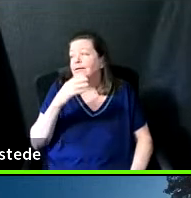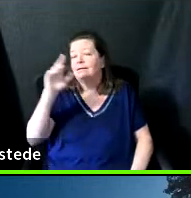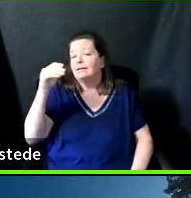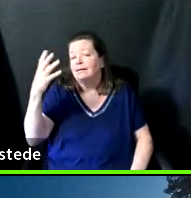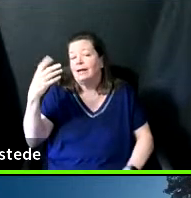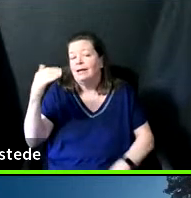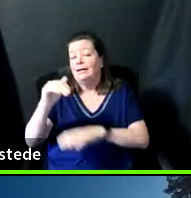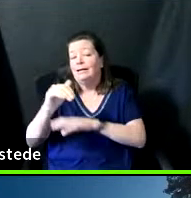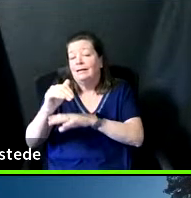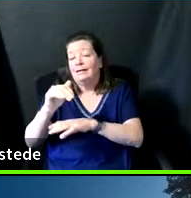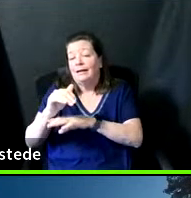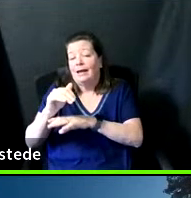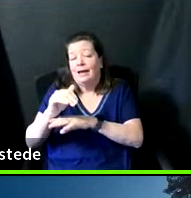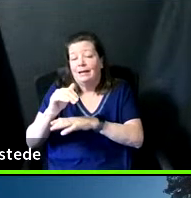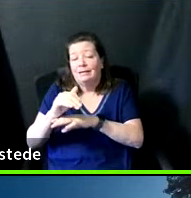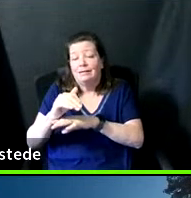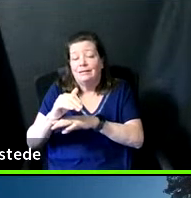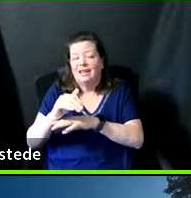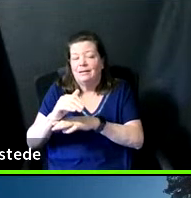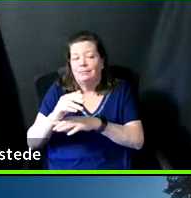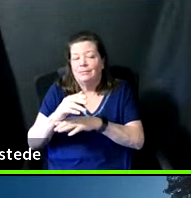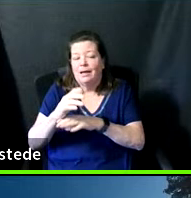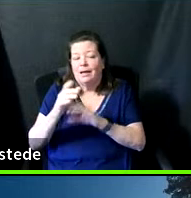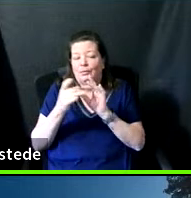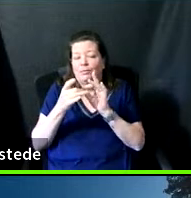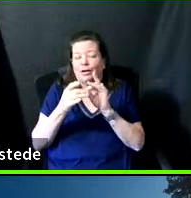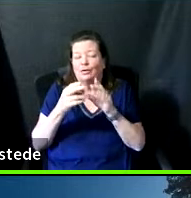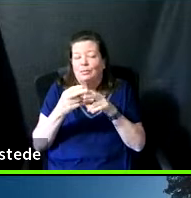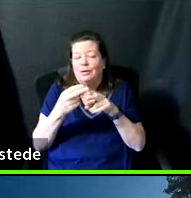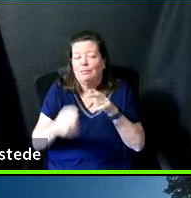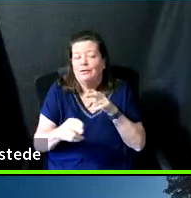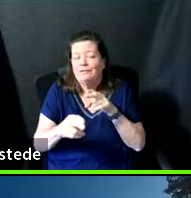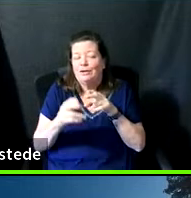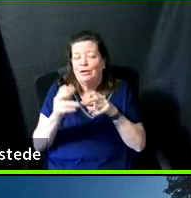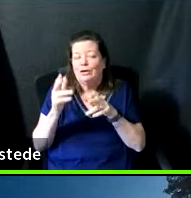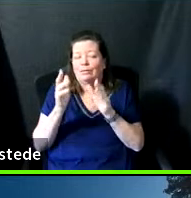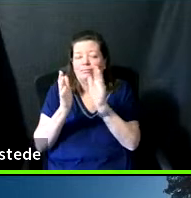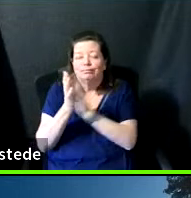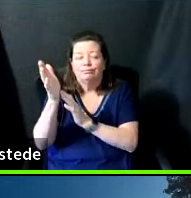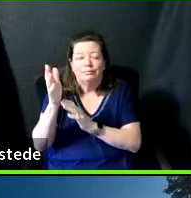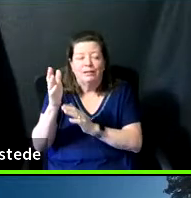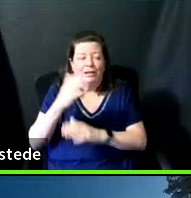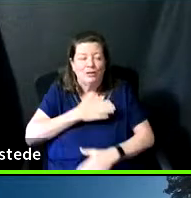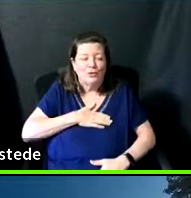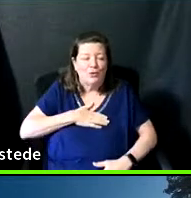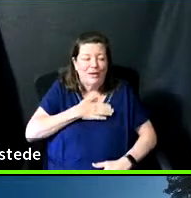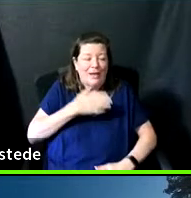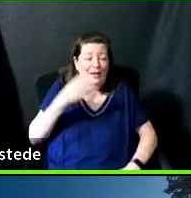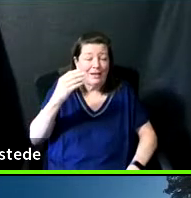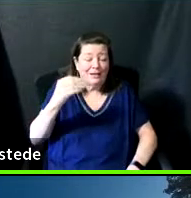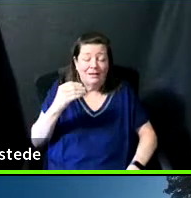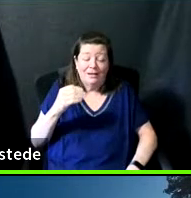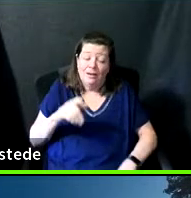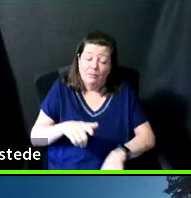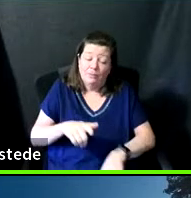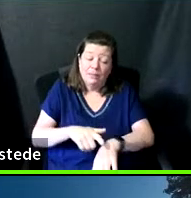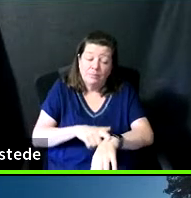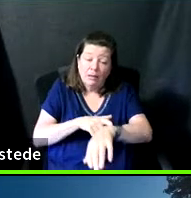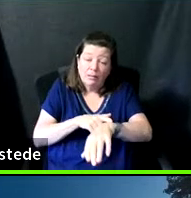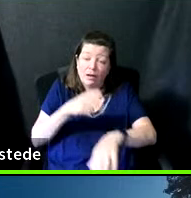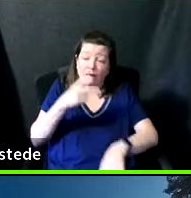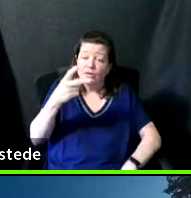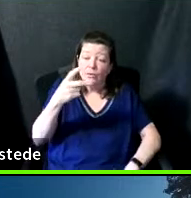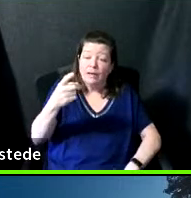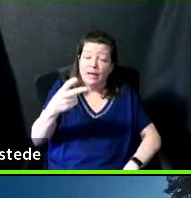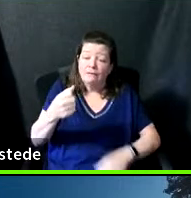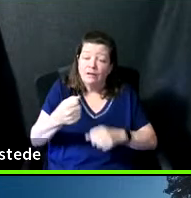my remarks will be intentionally brief so you can get out there and enjoy it. But it's been a long, almost 2.5 years, and just thank